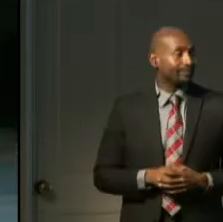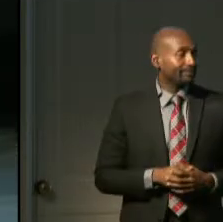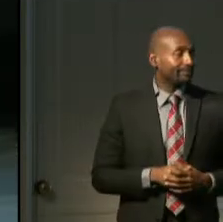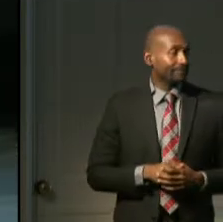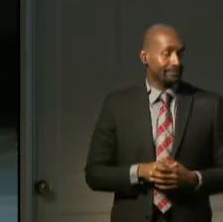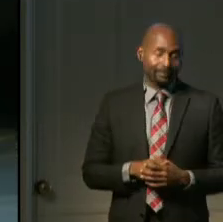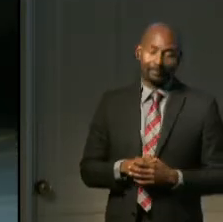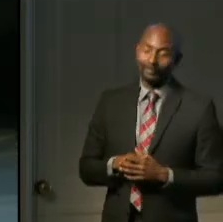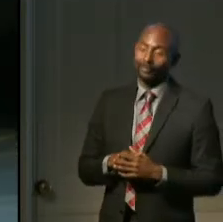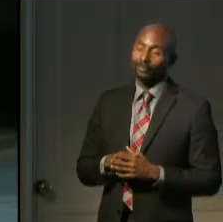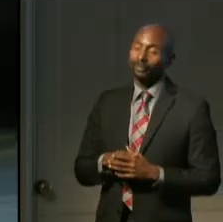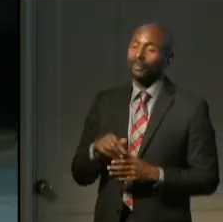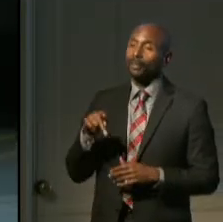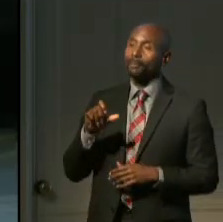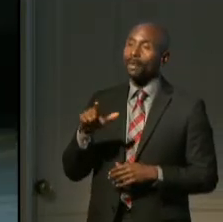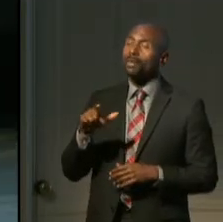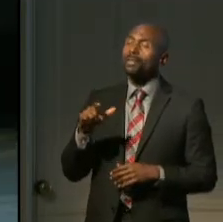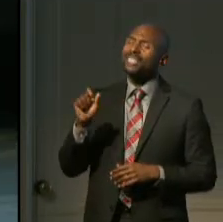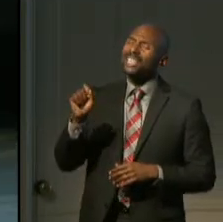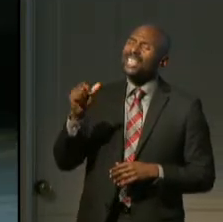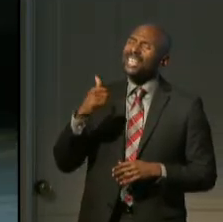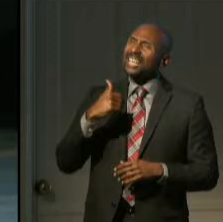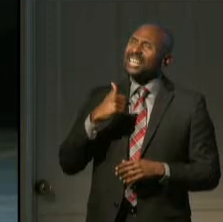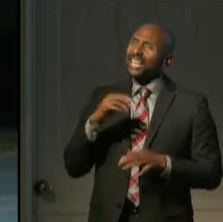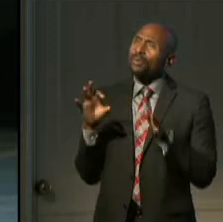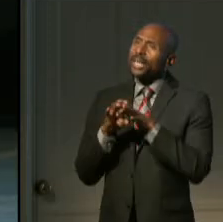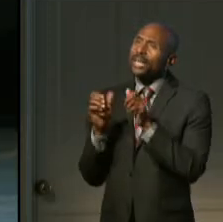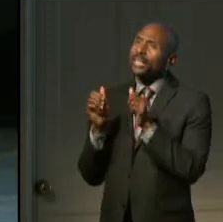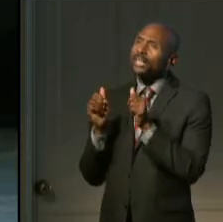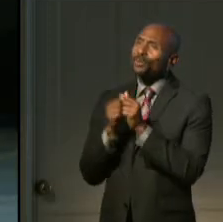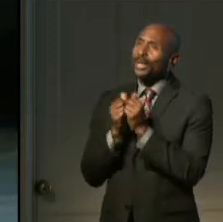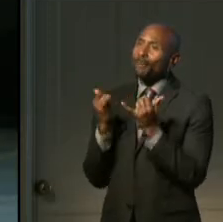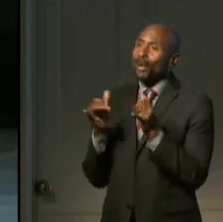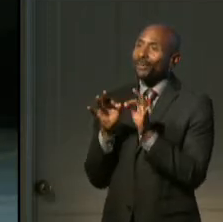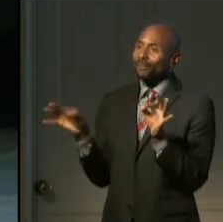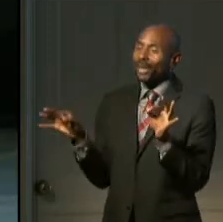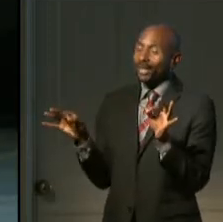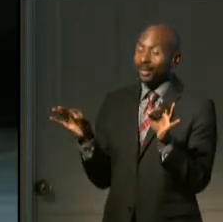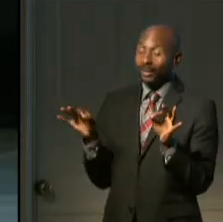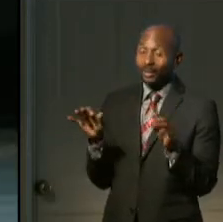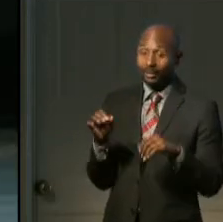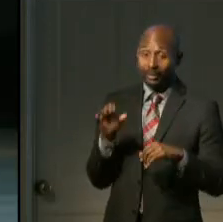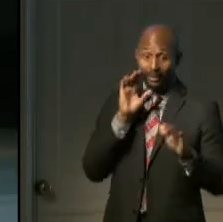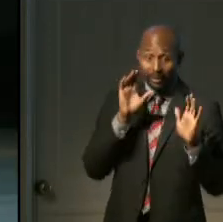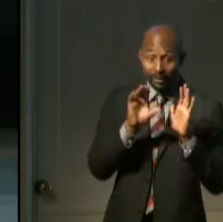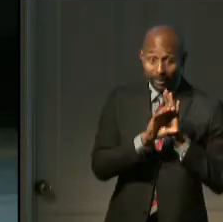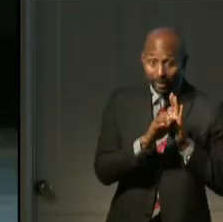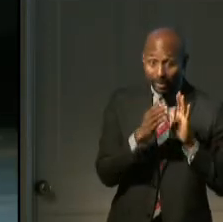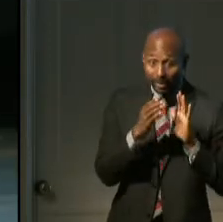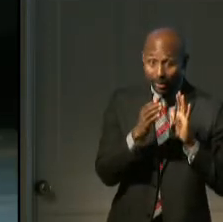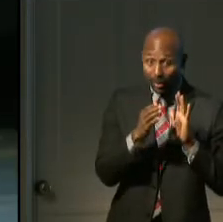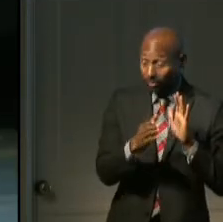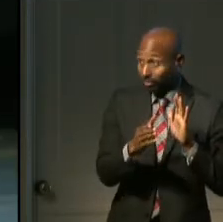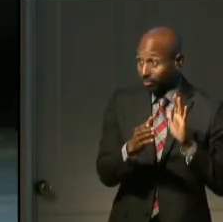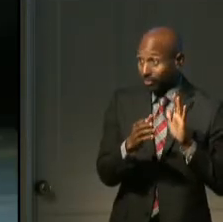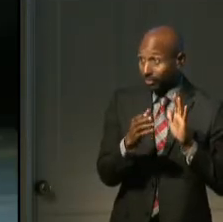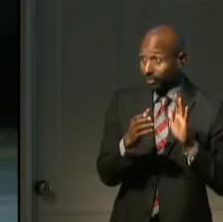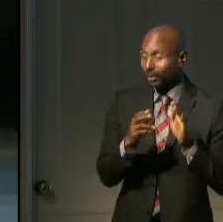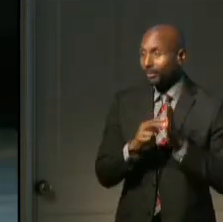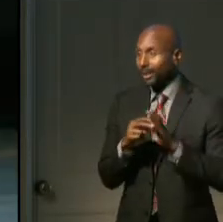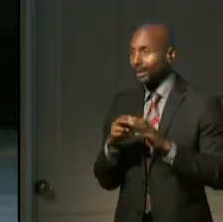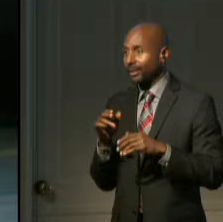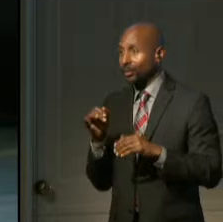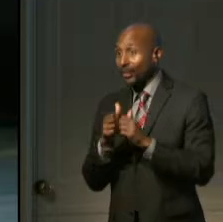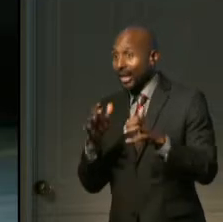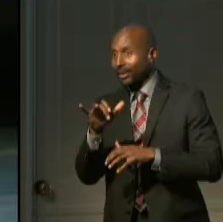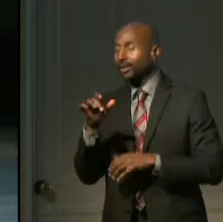Yeah, I know this relates a little bit to, the modern phrase of pictures or it didn't happen. If you haven't found some way to preserve it, then do you have any